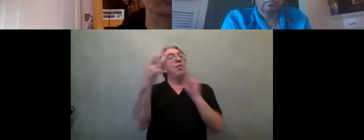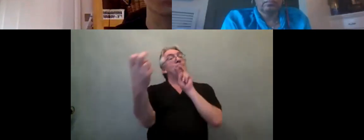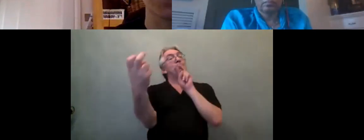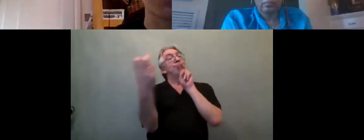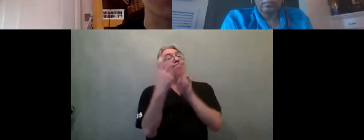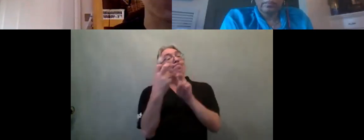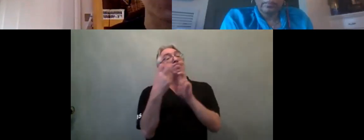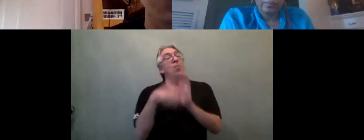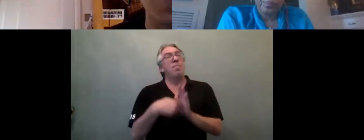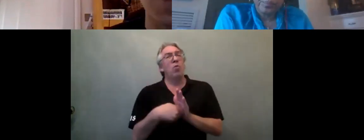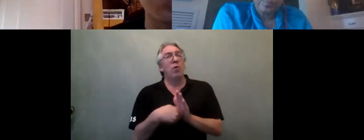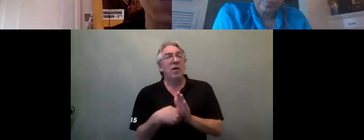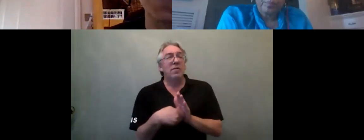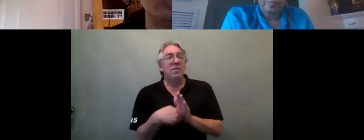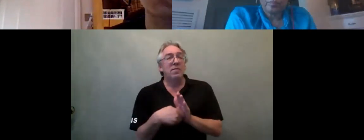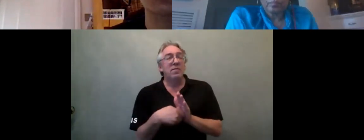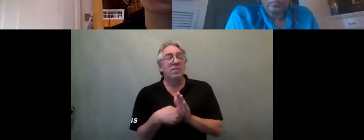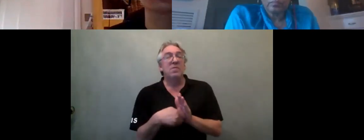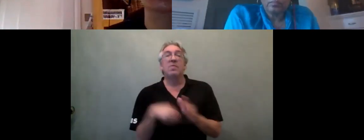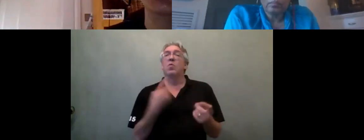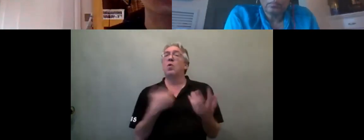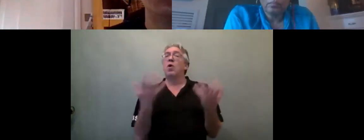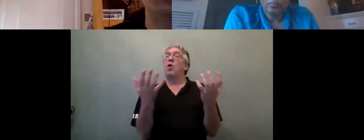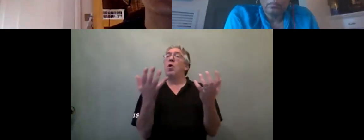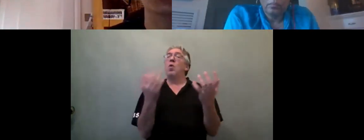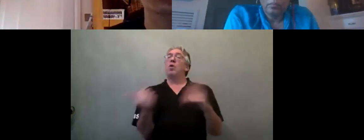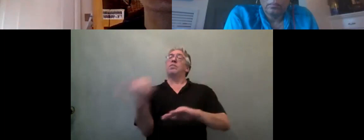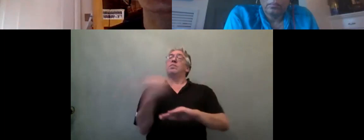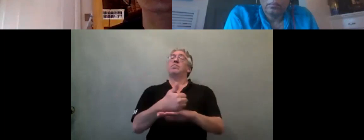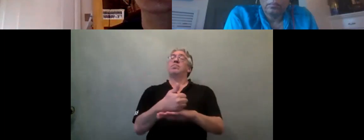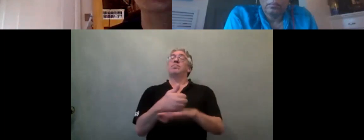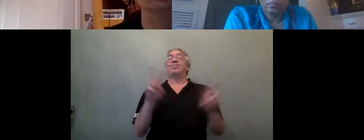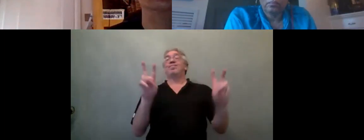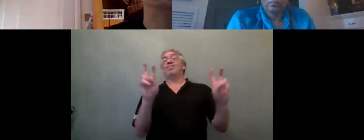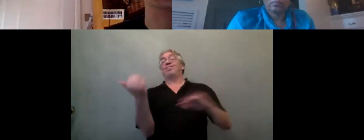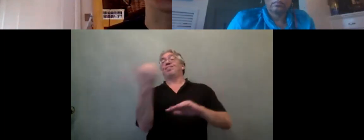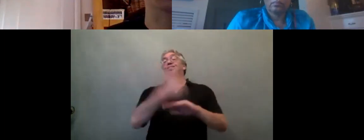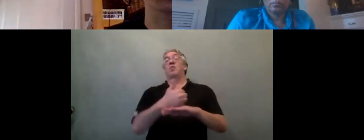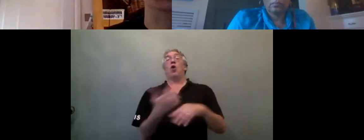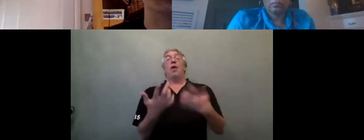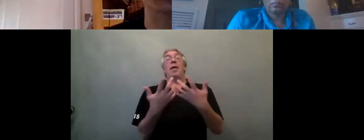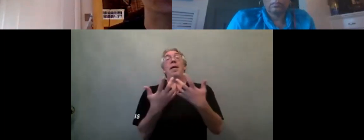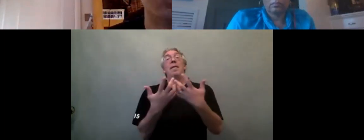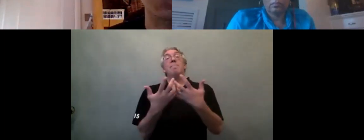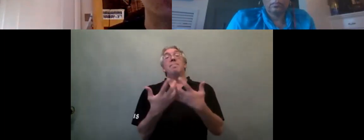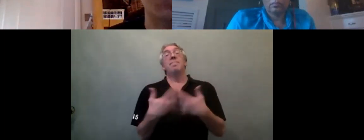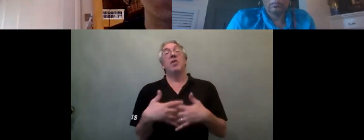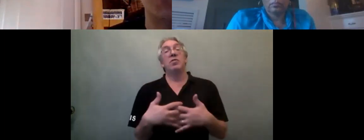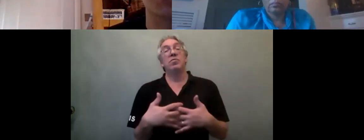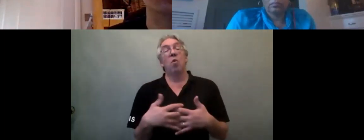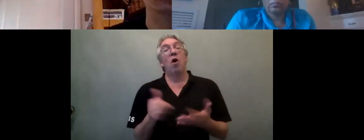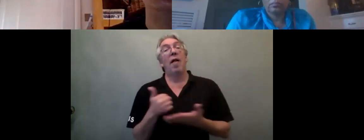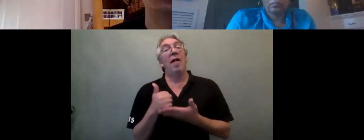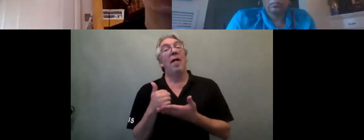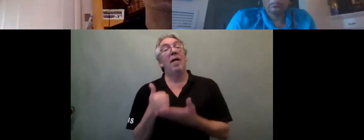like developing mechanisms that assist people in matching skill